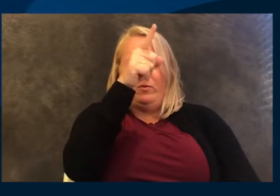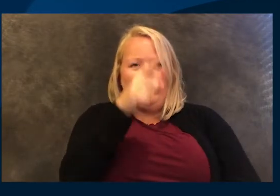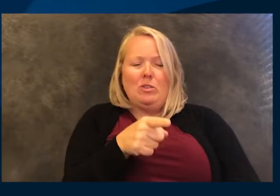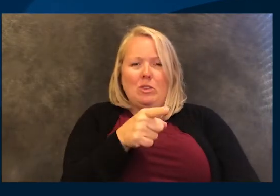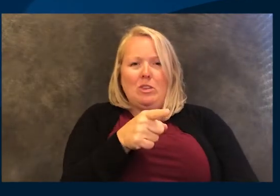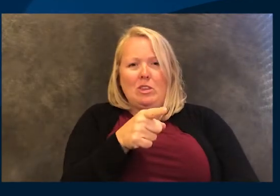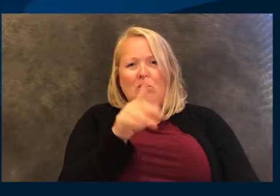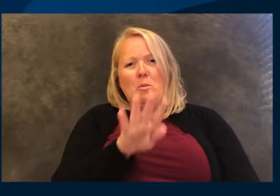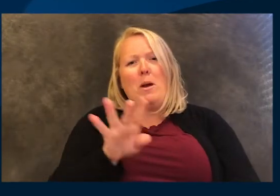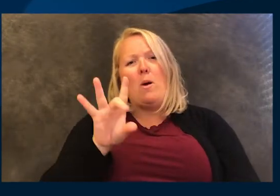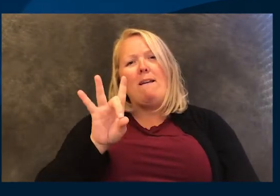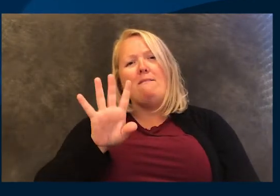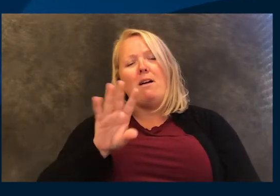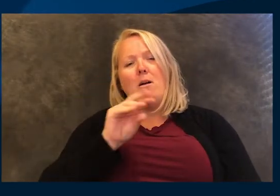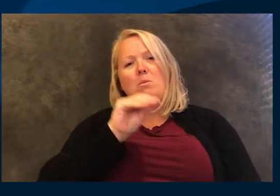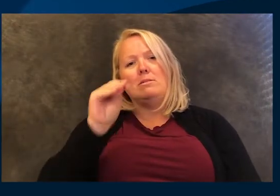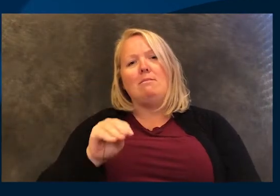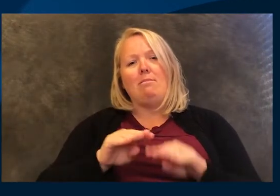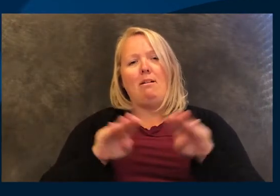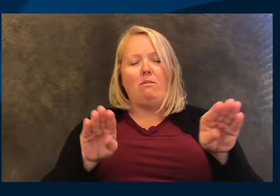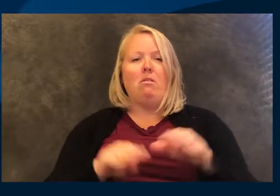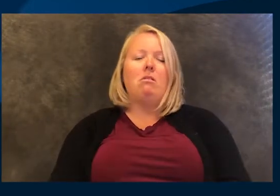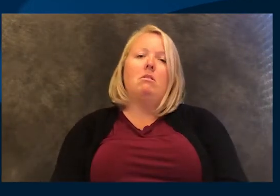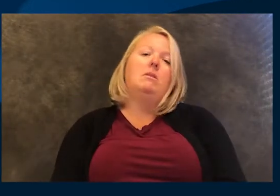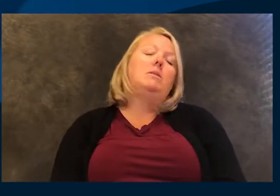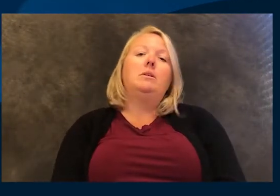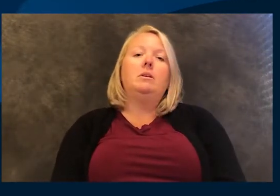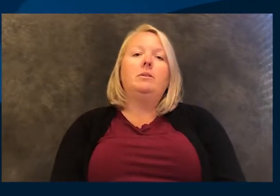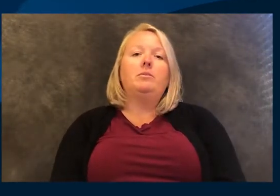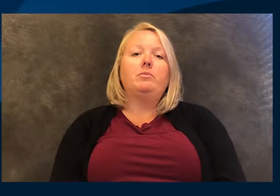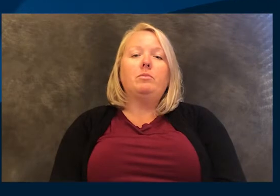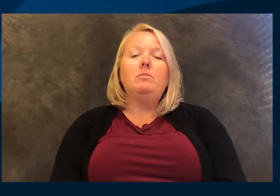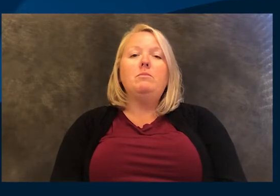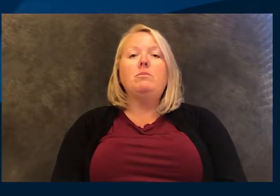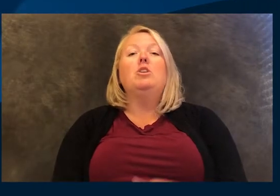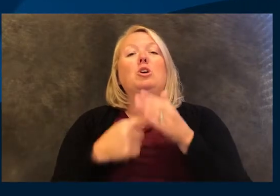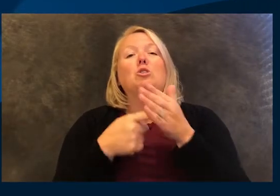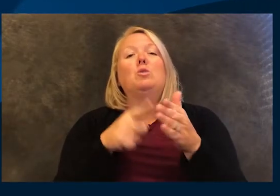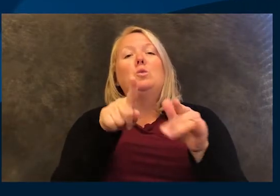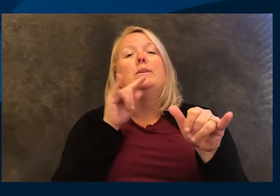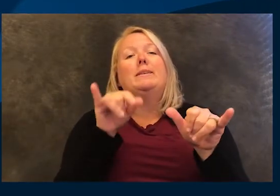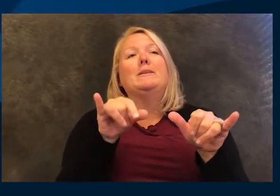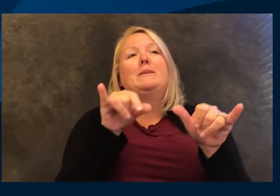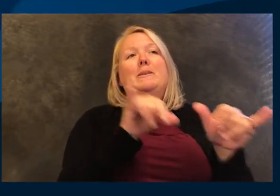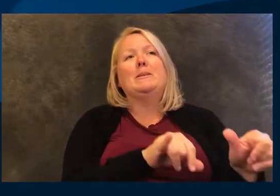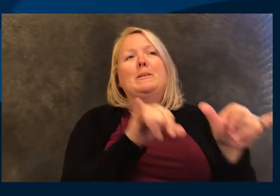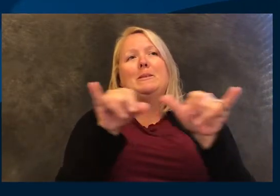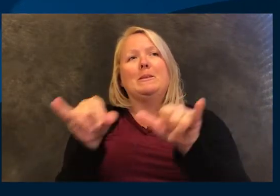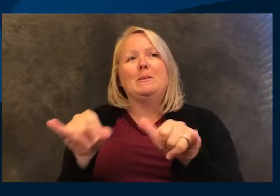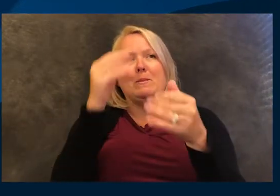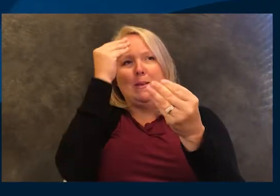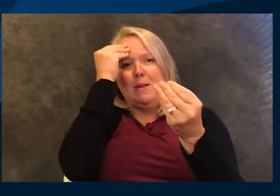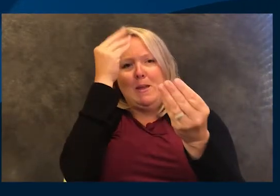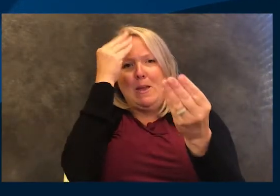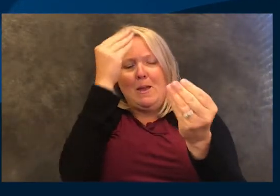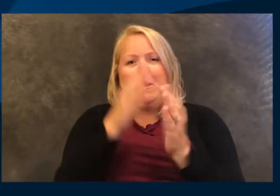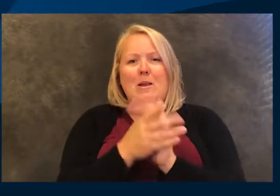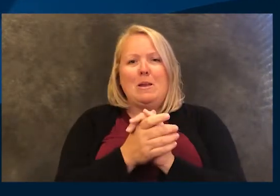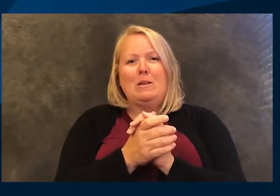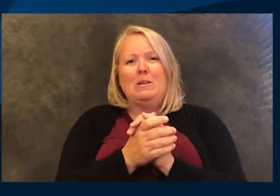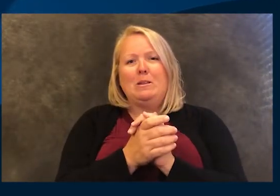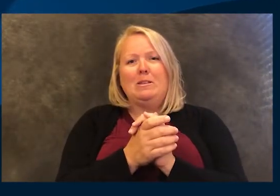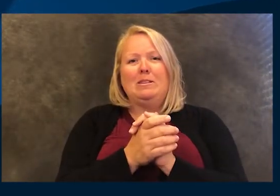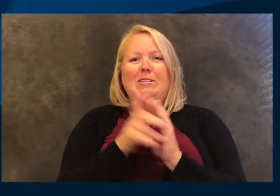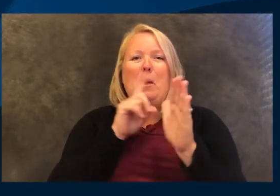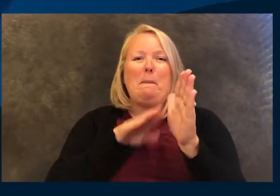to that kind of 85% level. This shows you some of the similar data at at the initiation, the